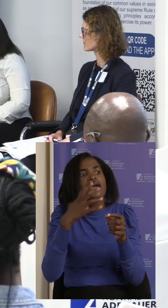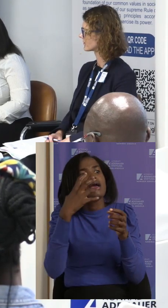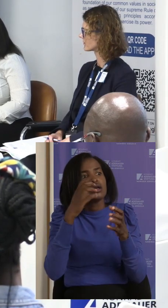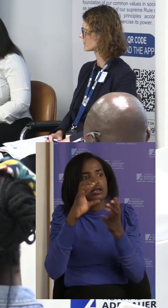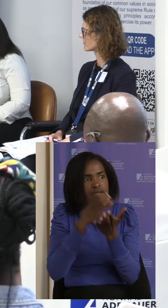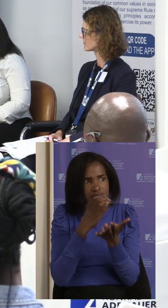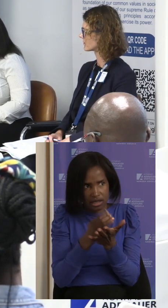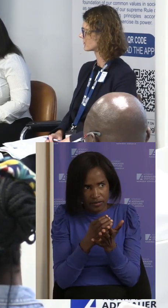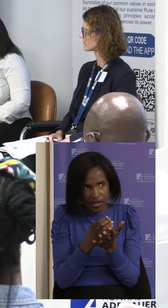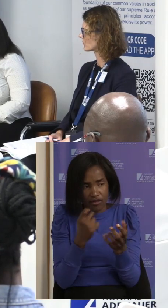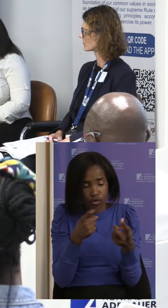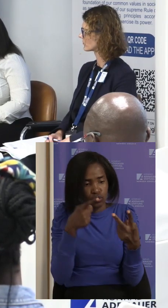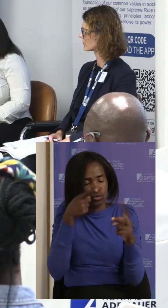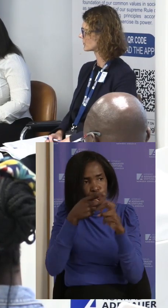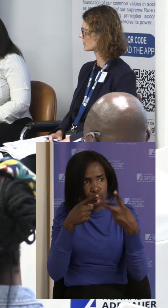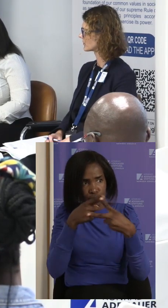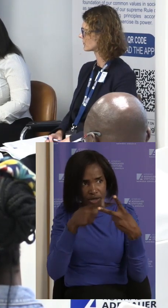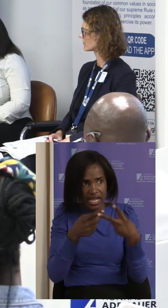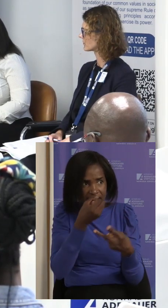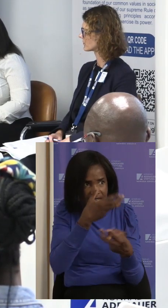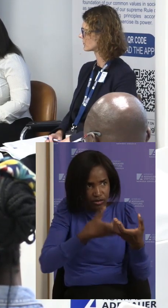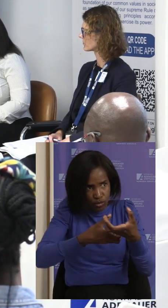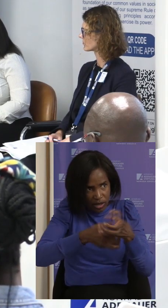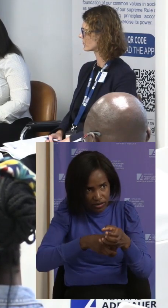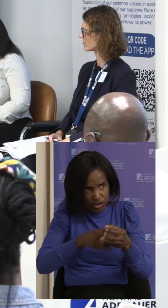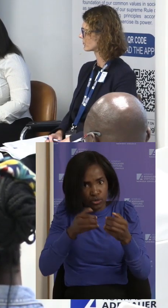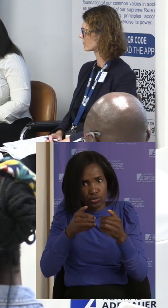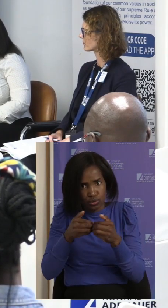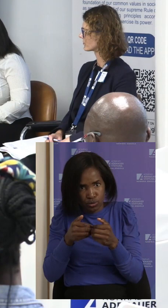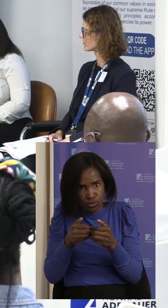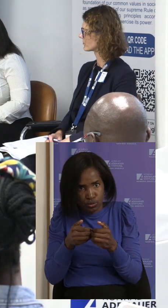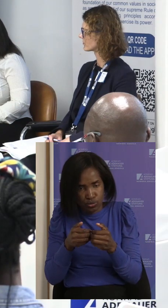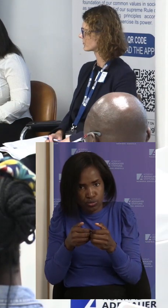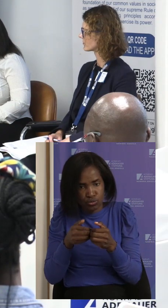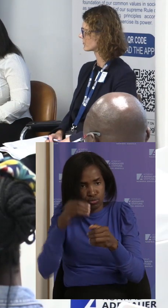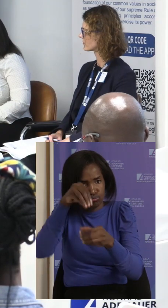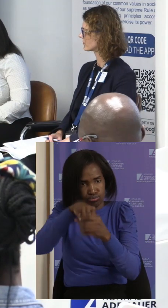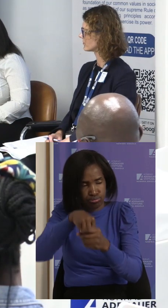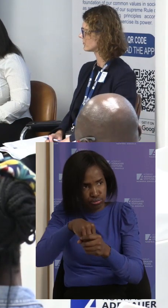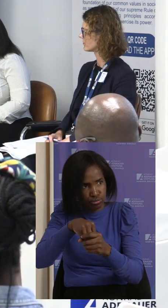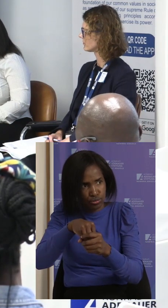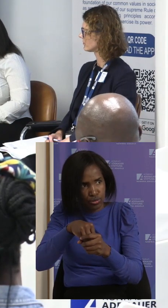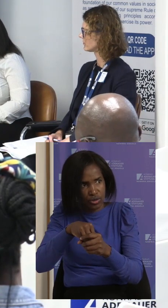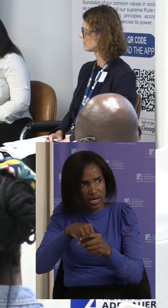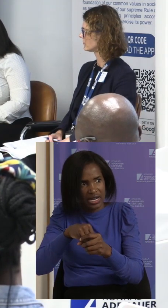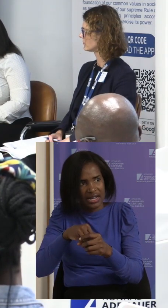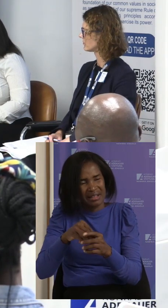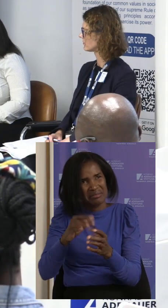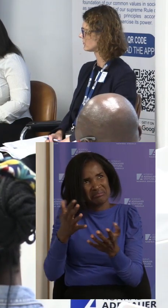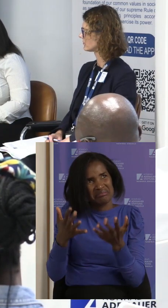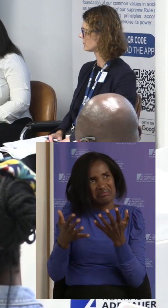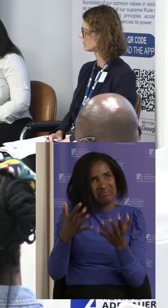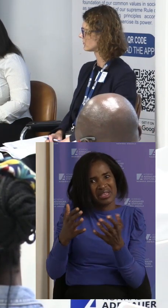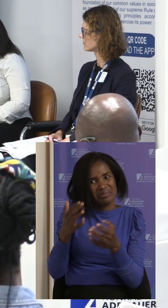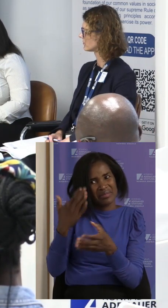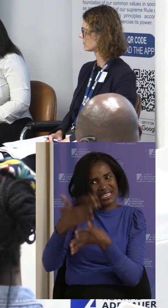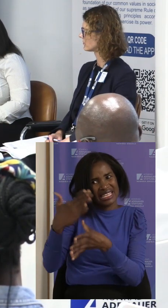was giving you a qualification to enter, the less desirable